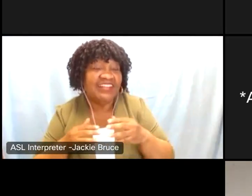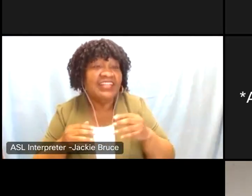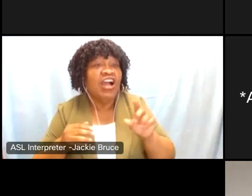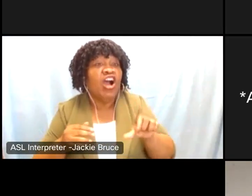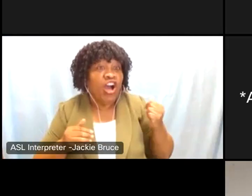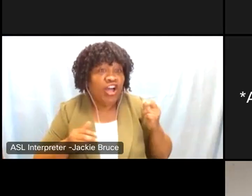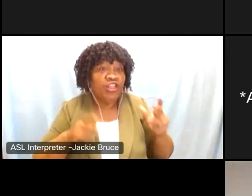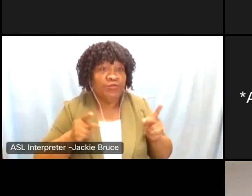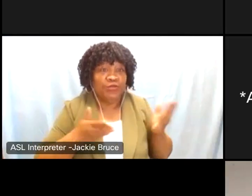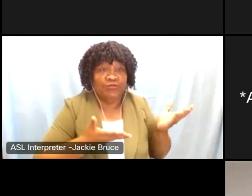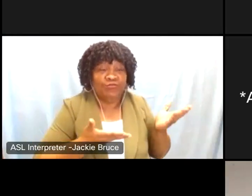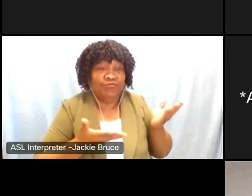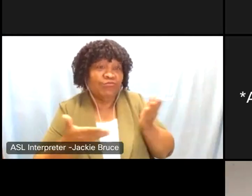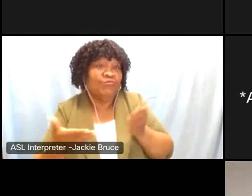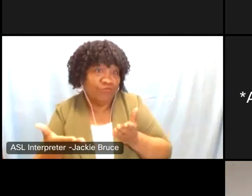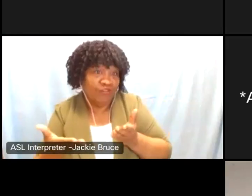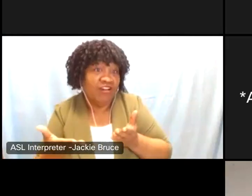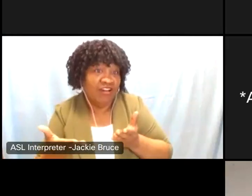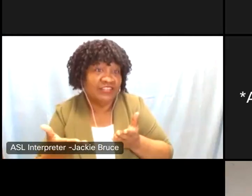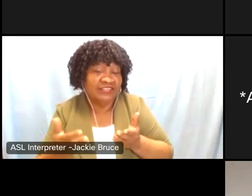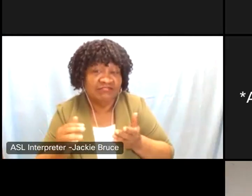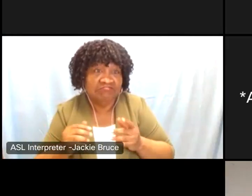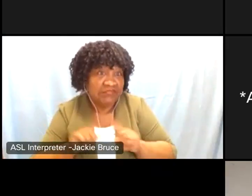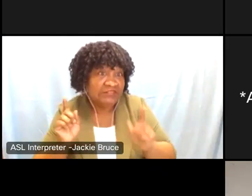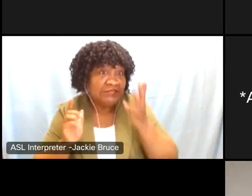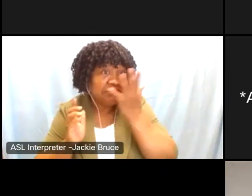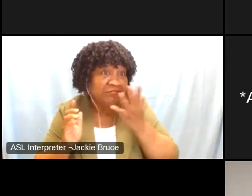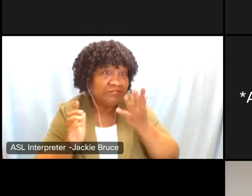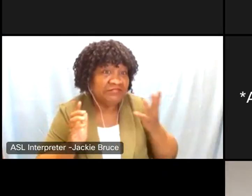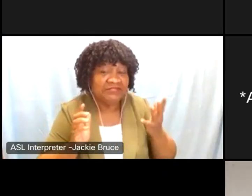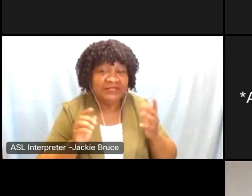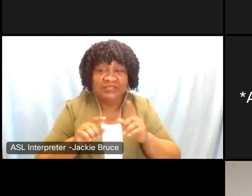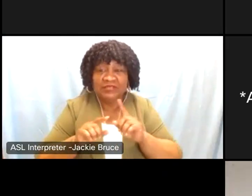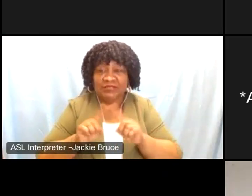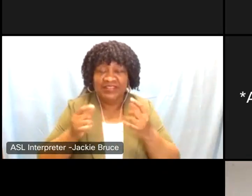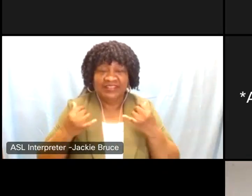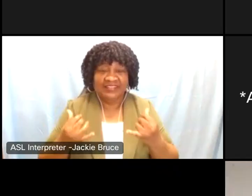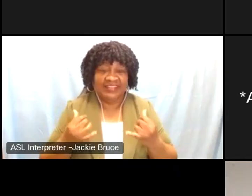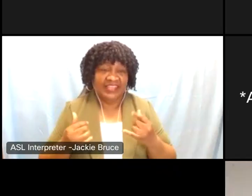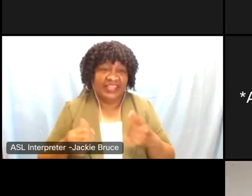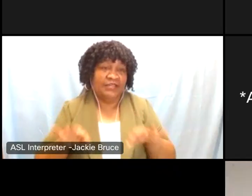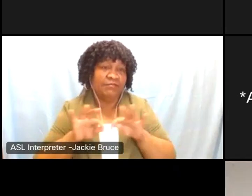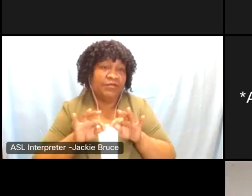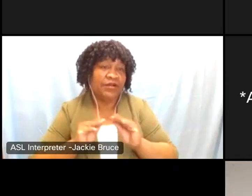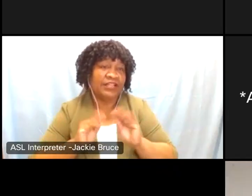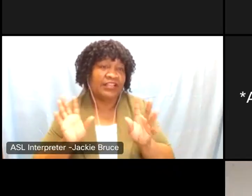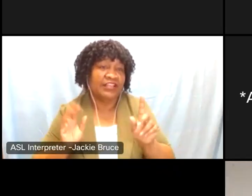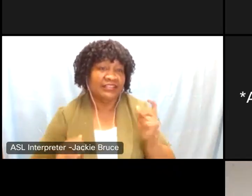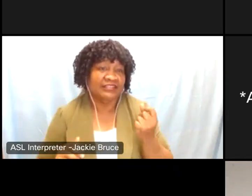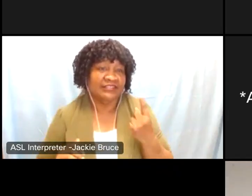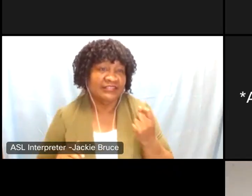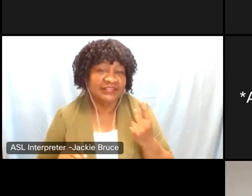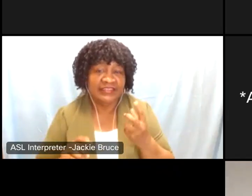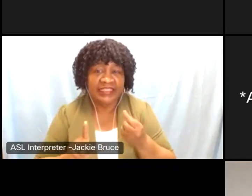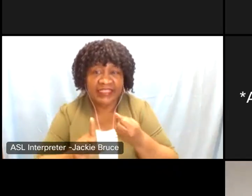or were brought. And as a result, we have to understand the